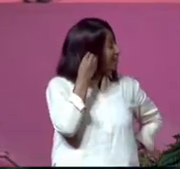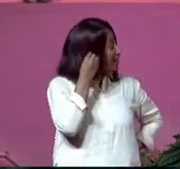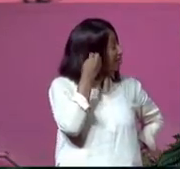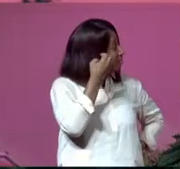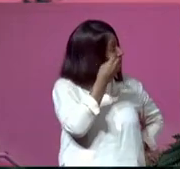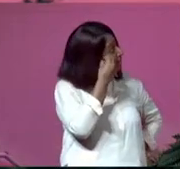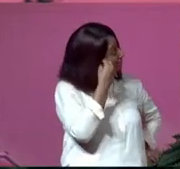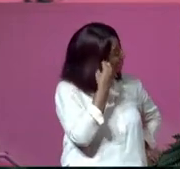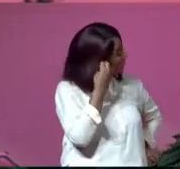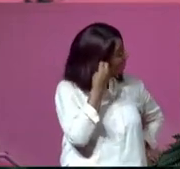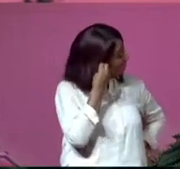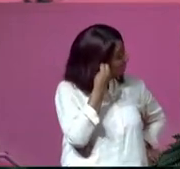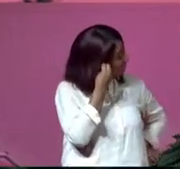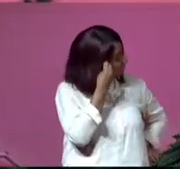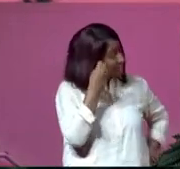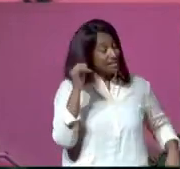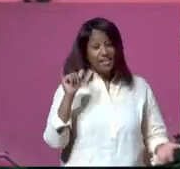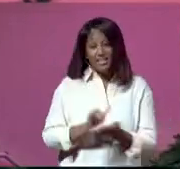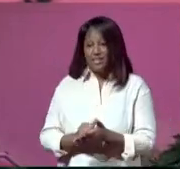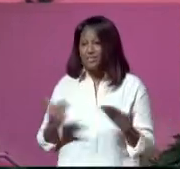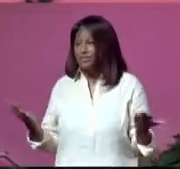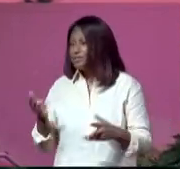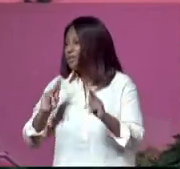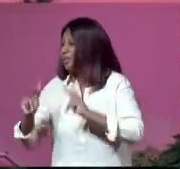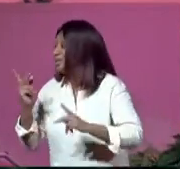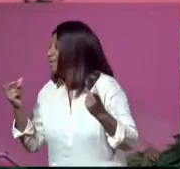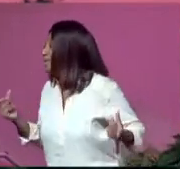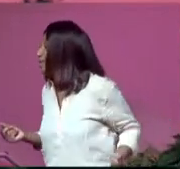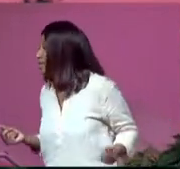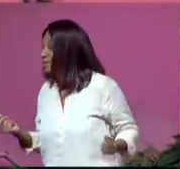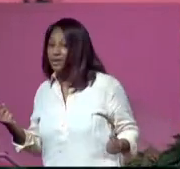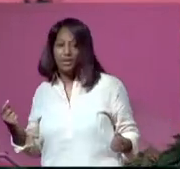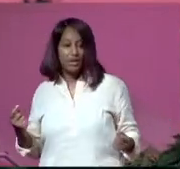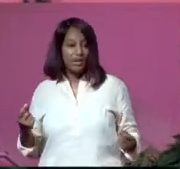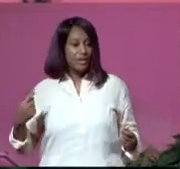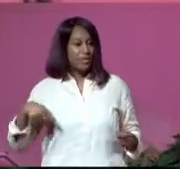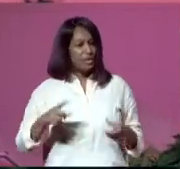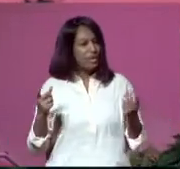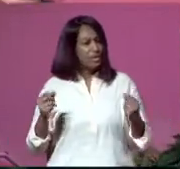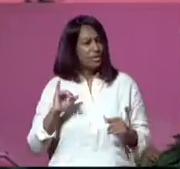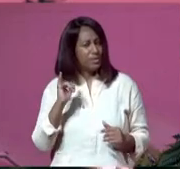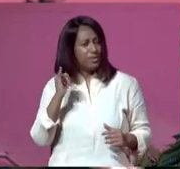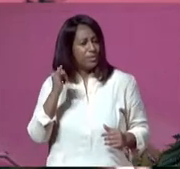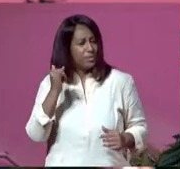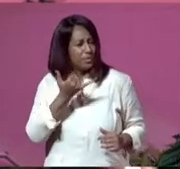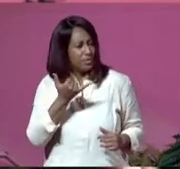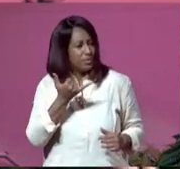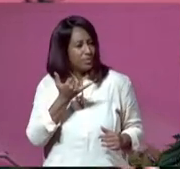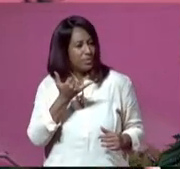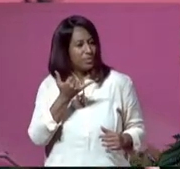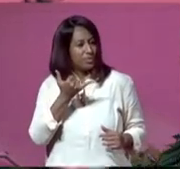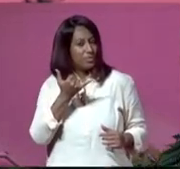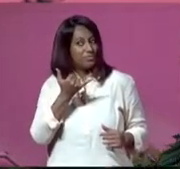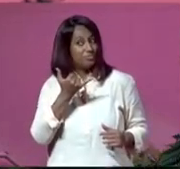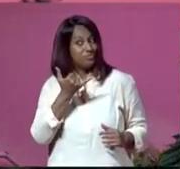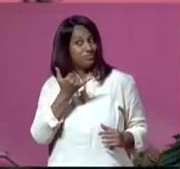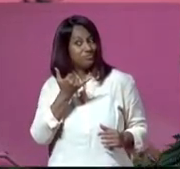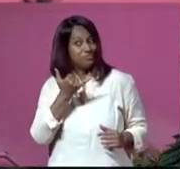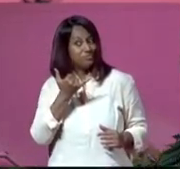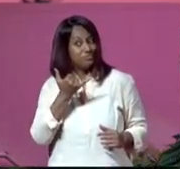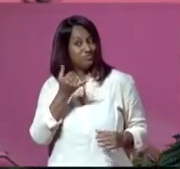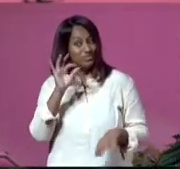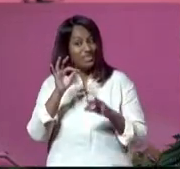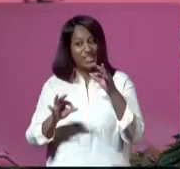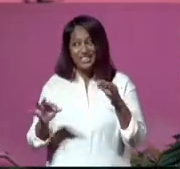Okay. And that's what many of us do. We compromise our character just to be connected.